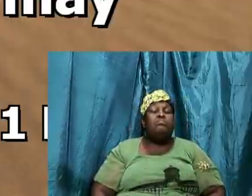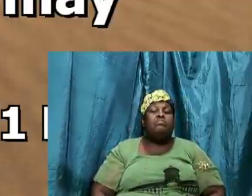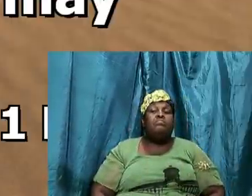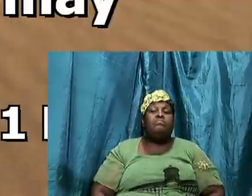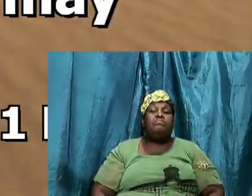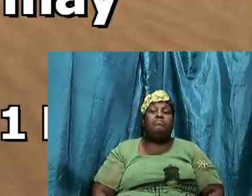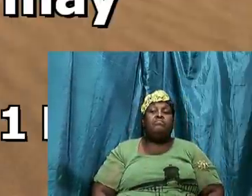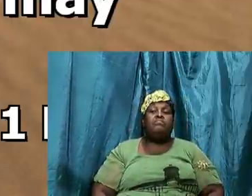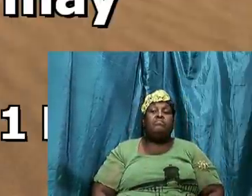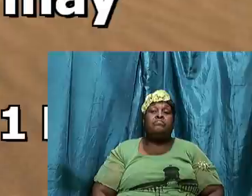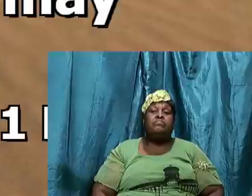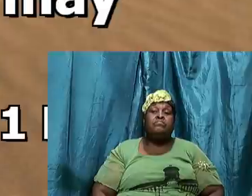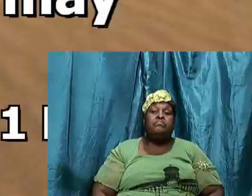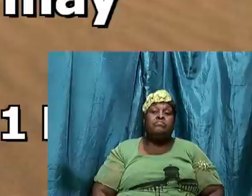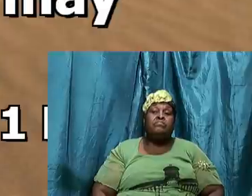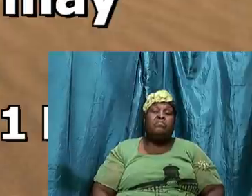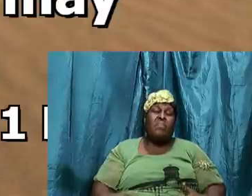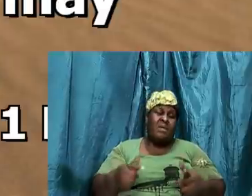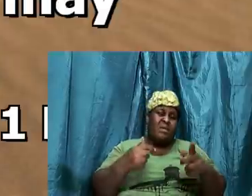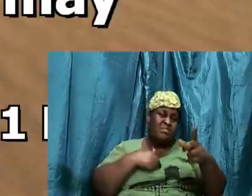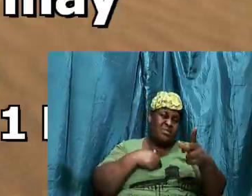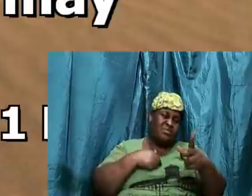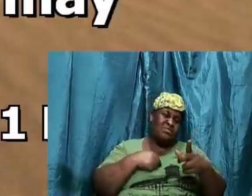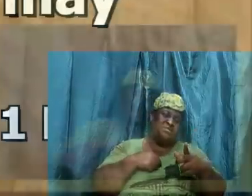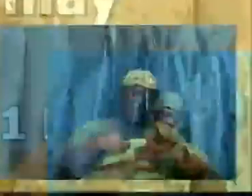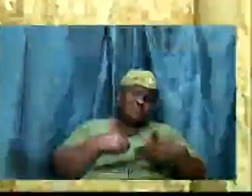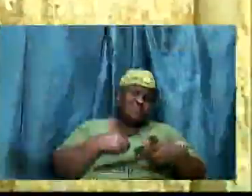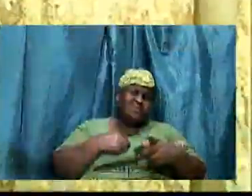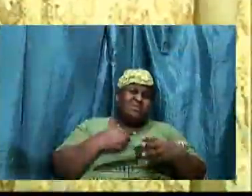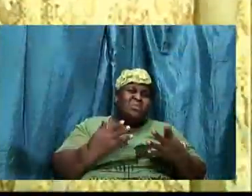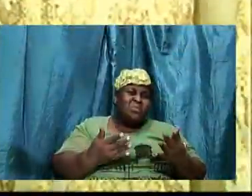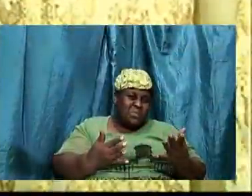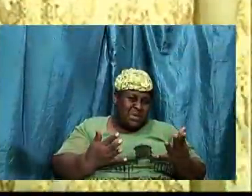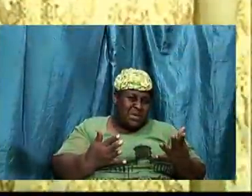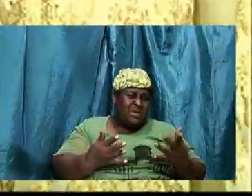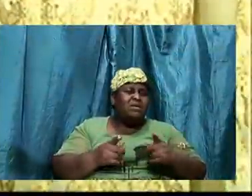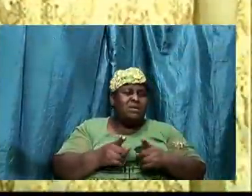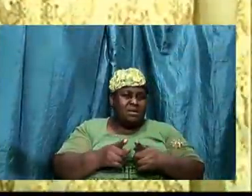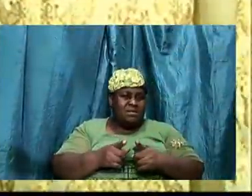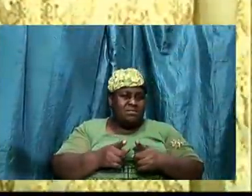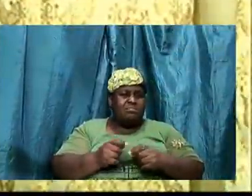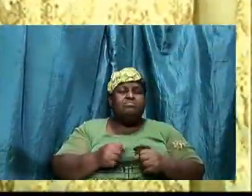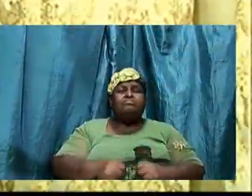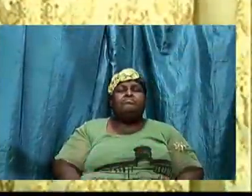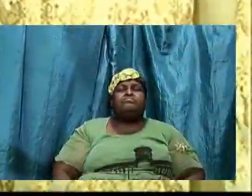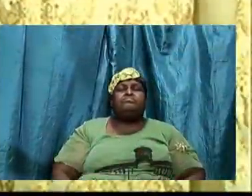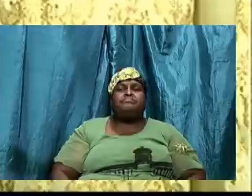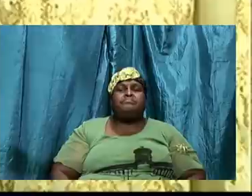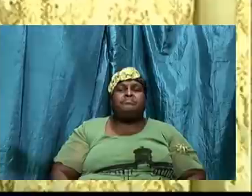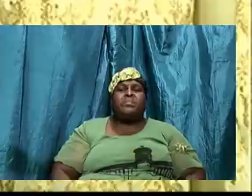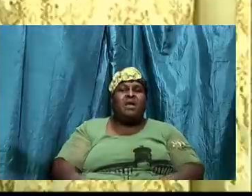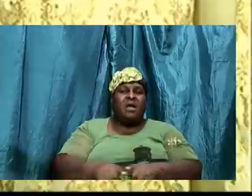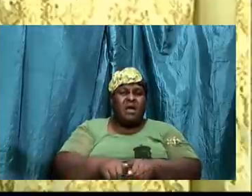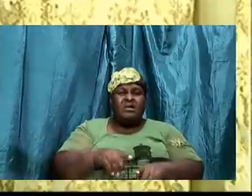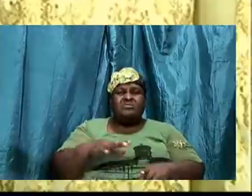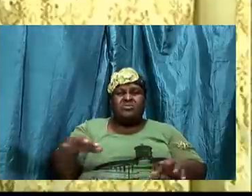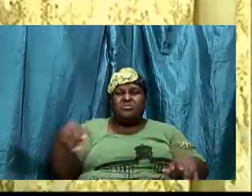And let me just pause here, because as children of God, we need to understand how the